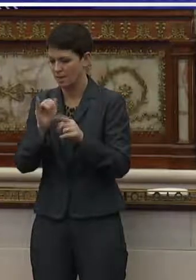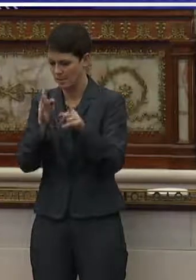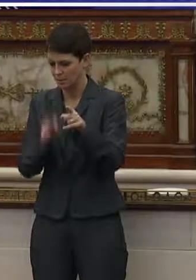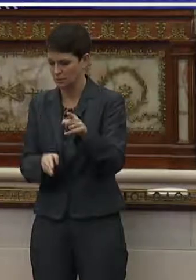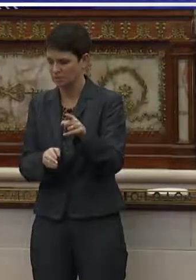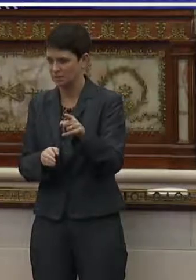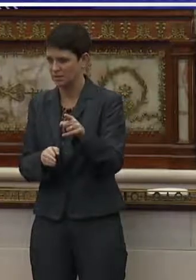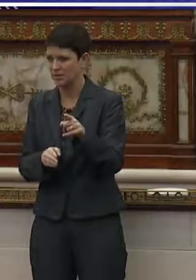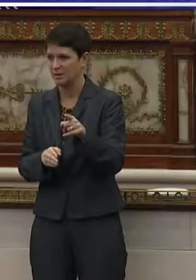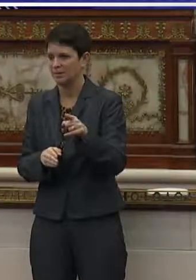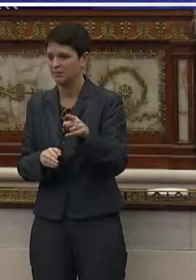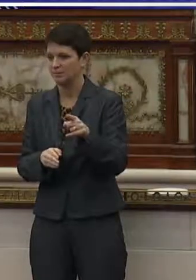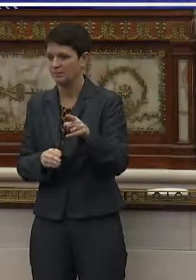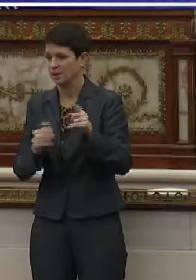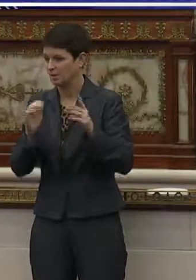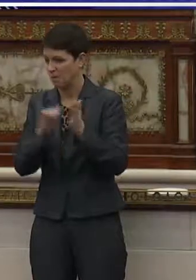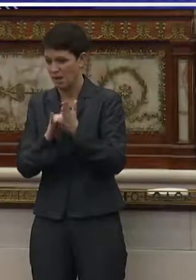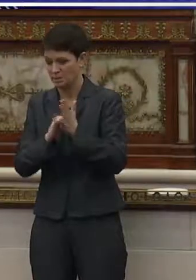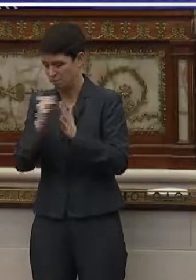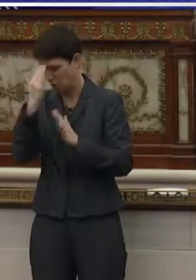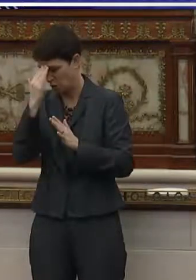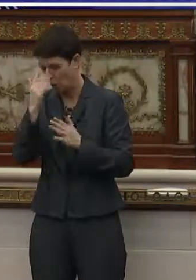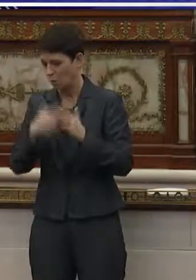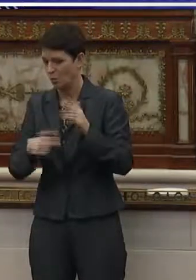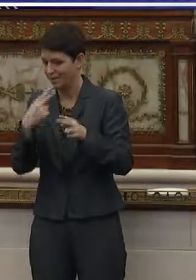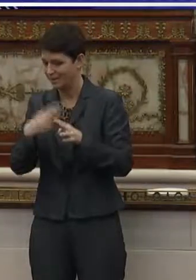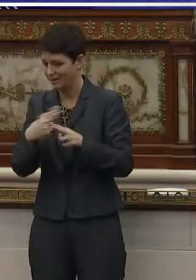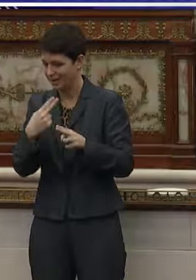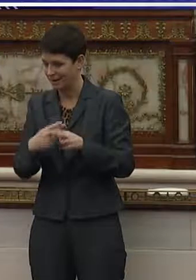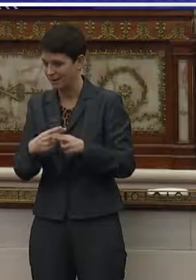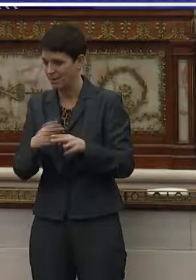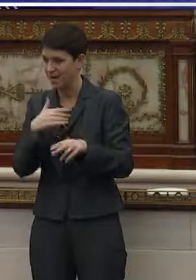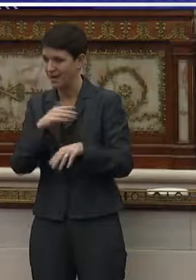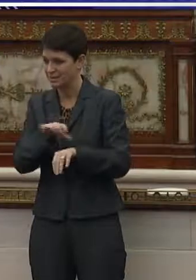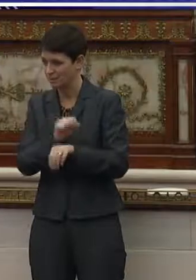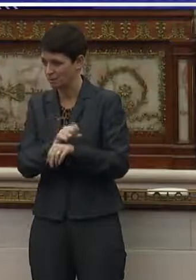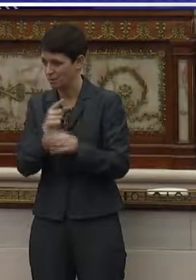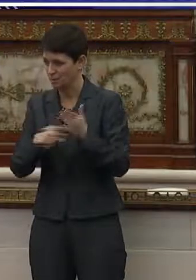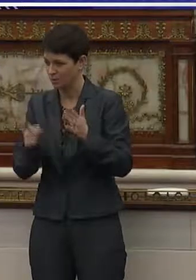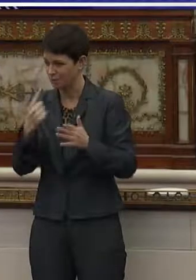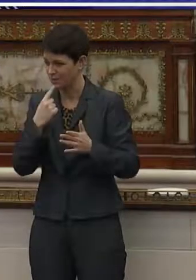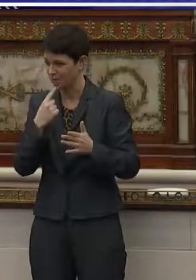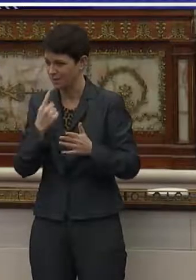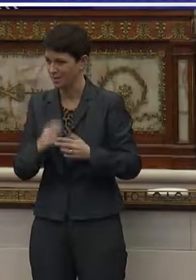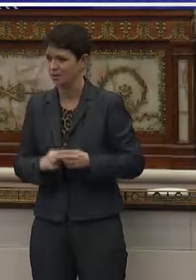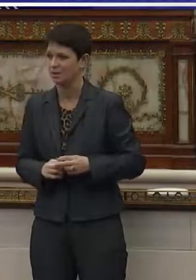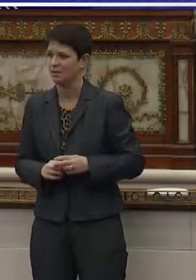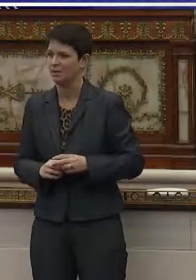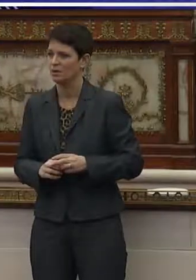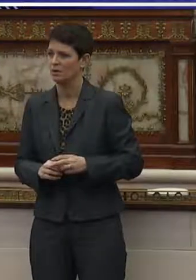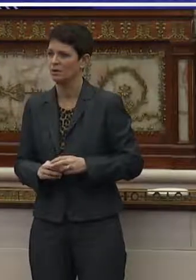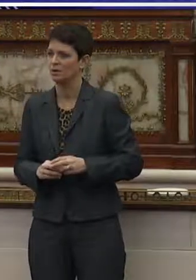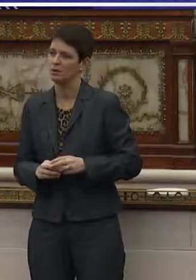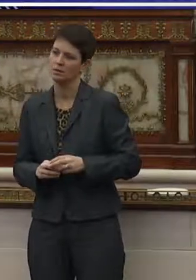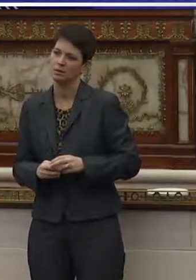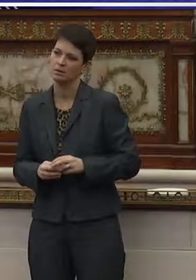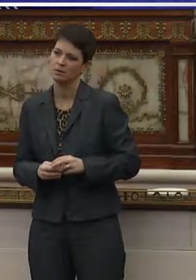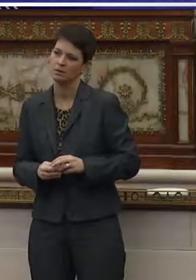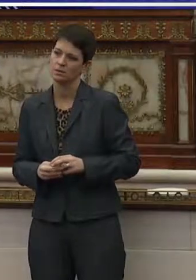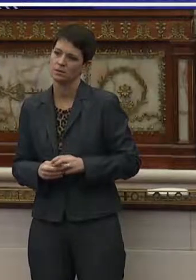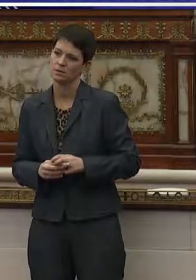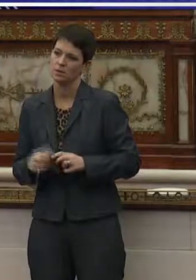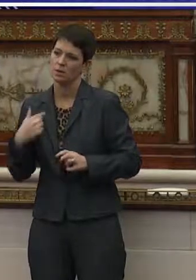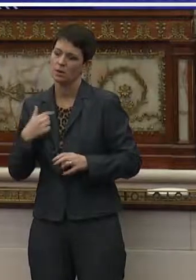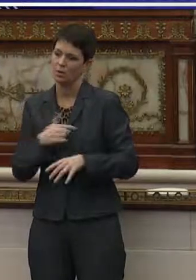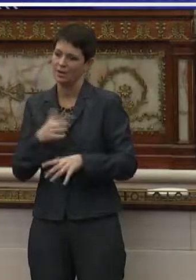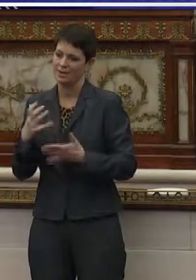person, there's no way to know for them what name has the appointment. Is that what you're saying? So what we do is we